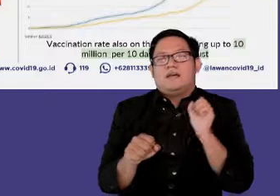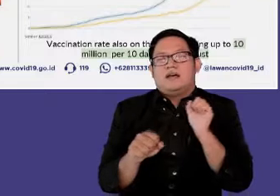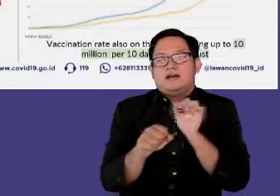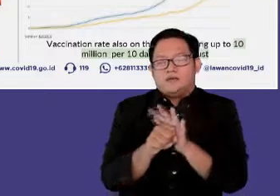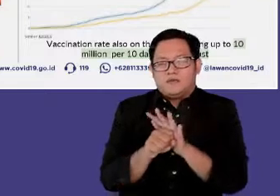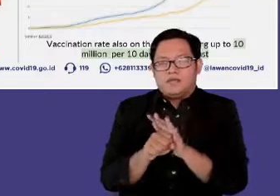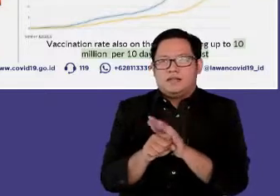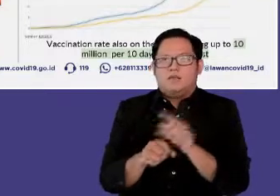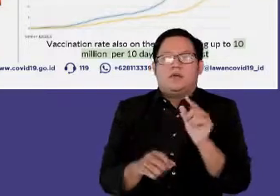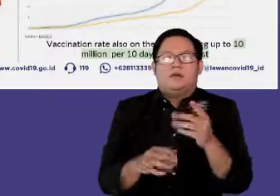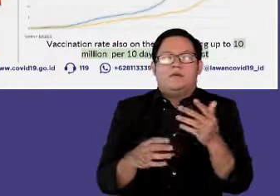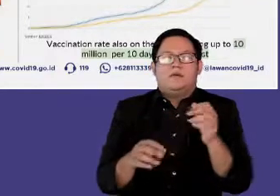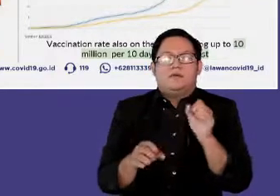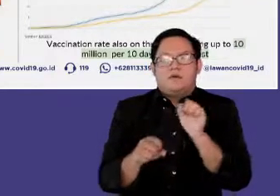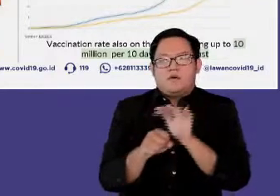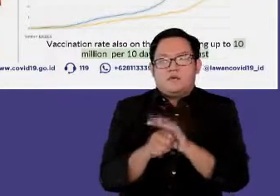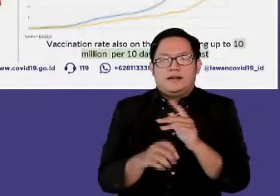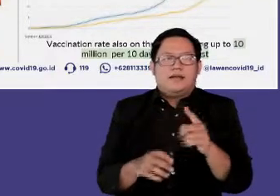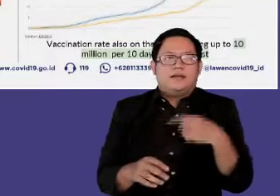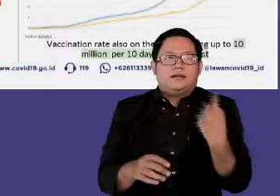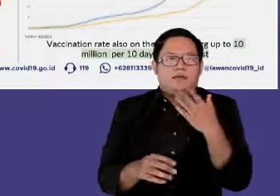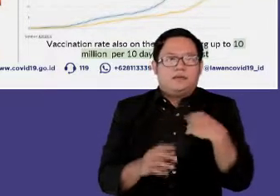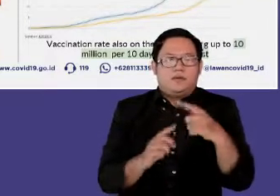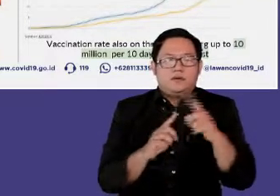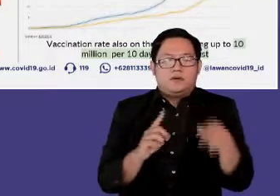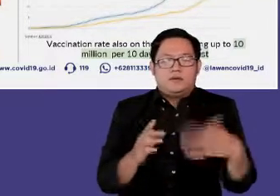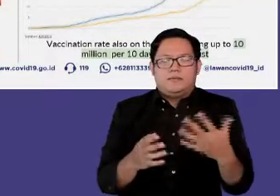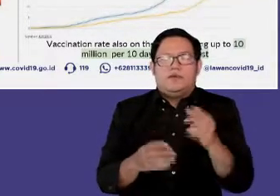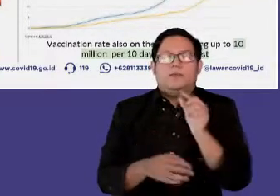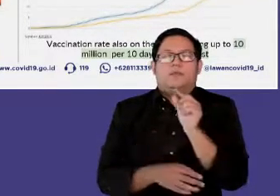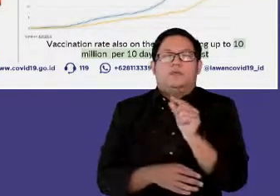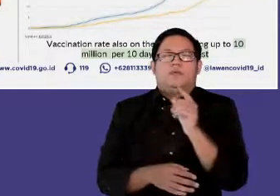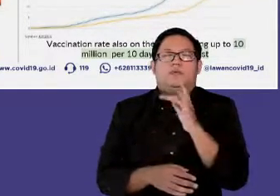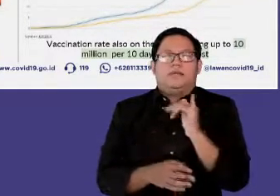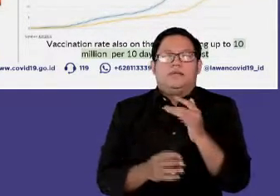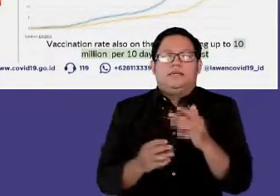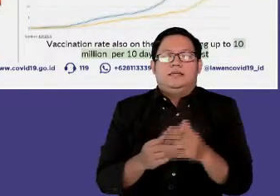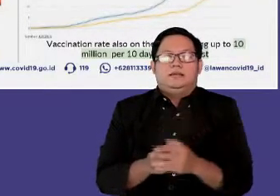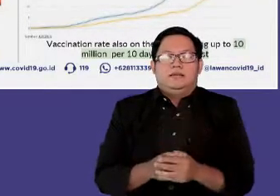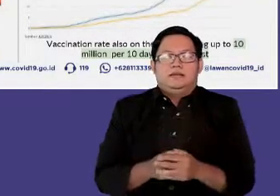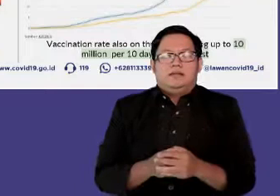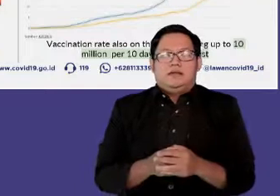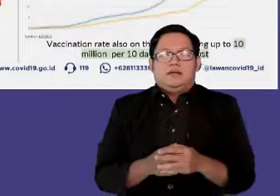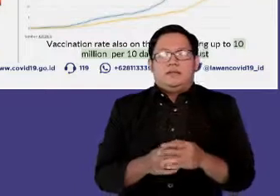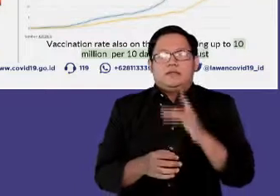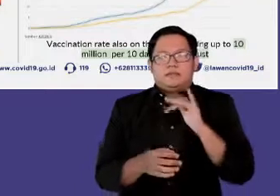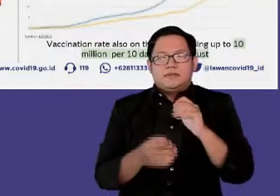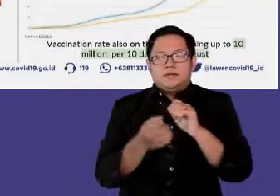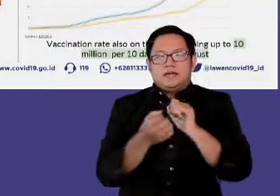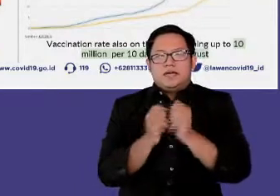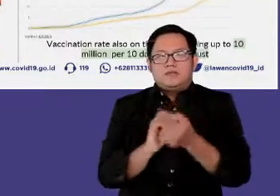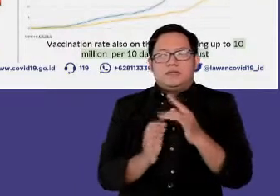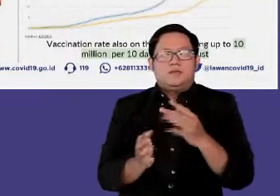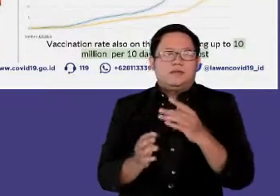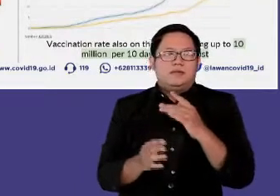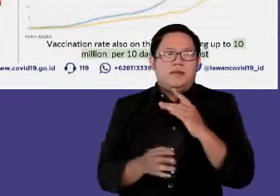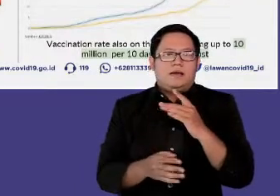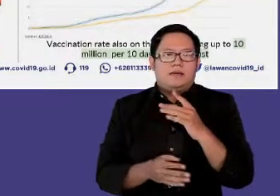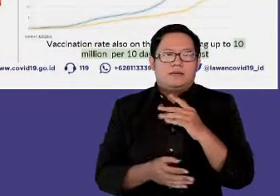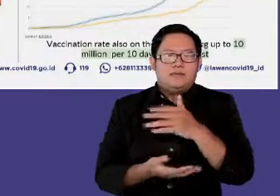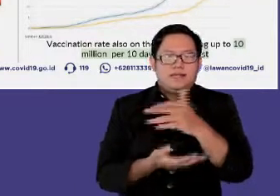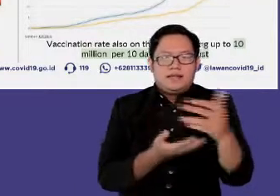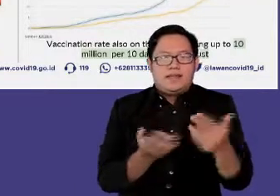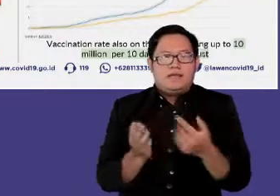cases. The implementations of the PPKM policy needs to be continuously improved, and the public should not